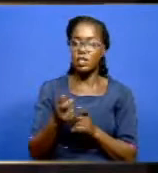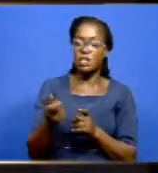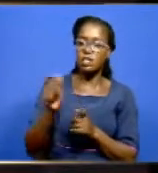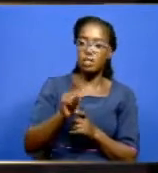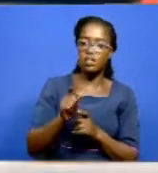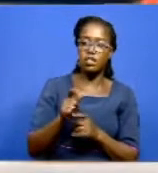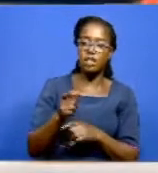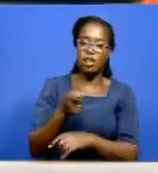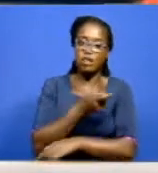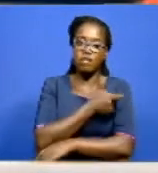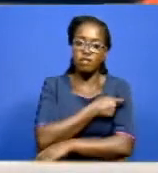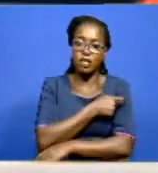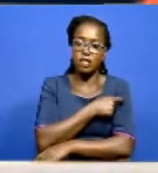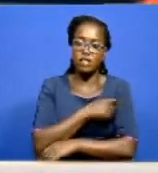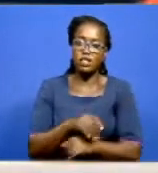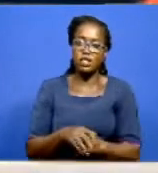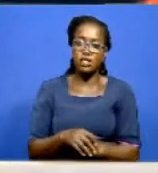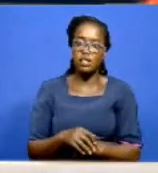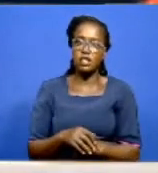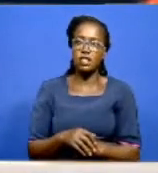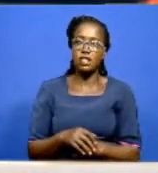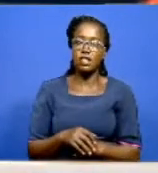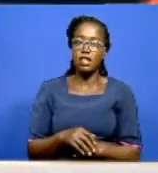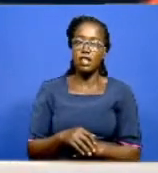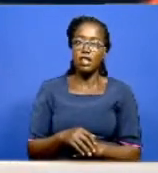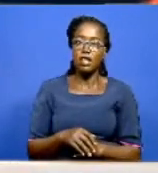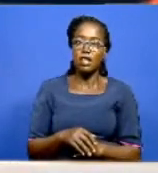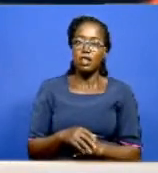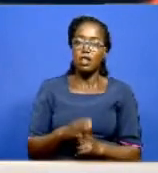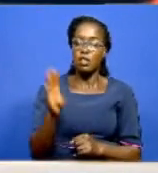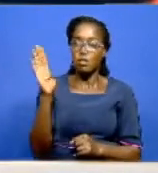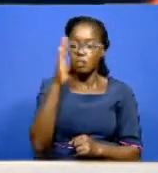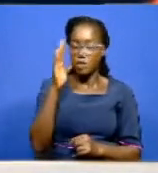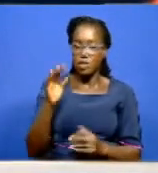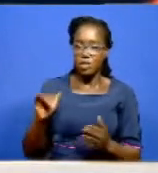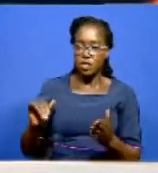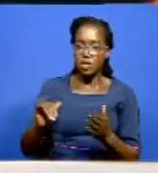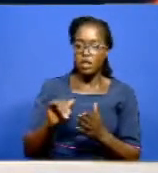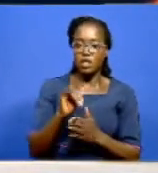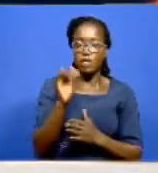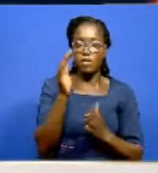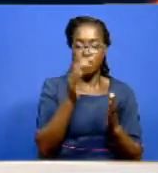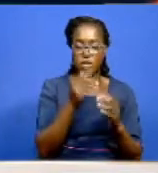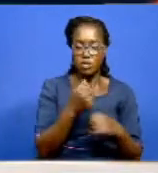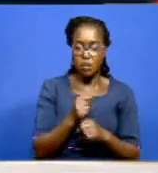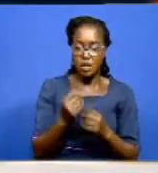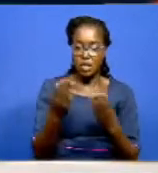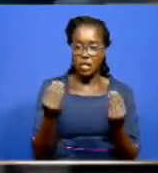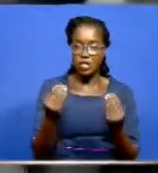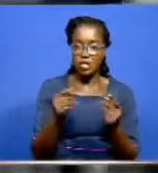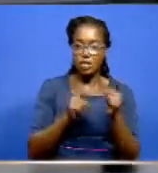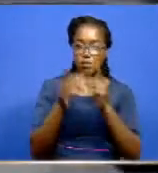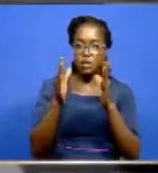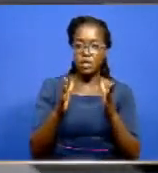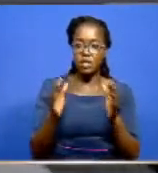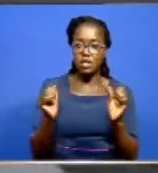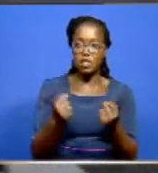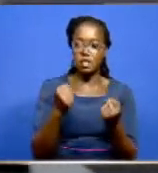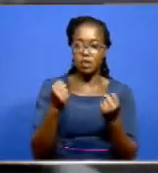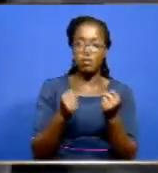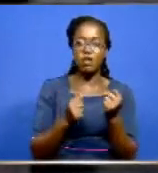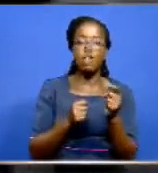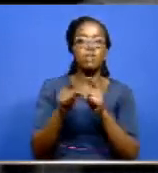in vaccines. Finally, British Airways is planning to make it easier for passengers to prove they are safe to